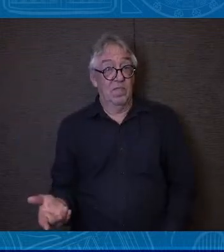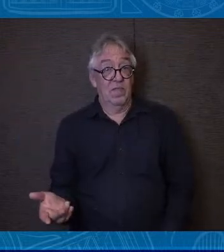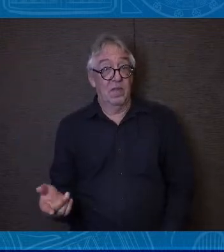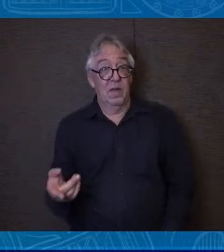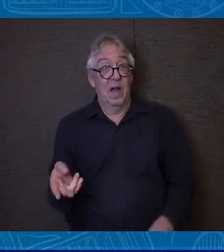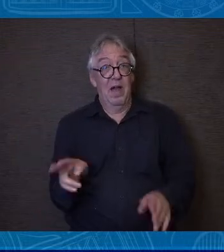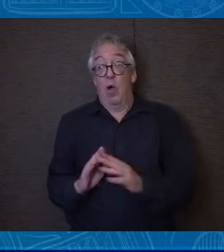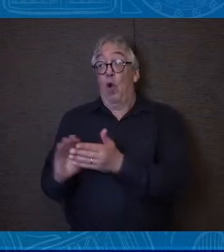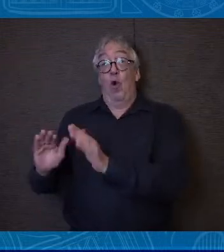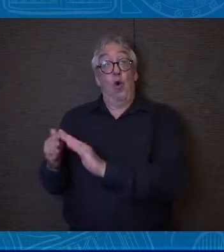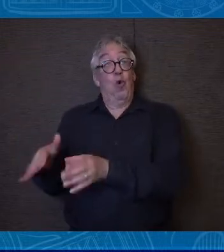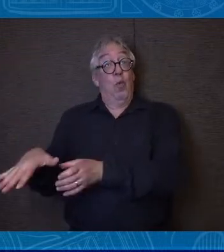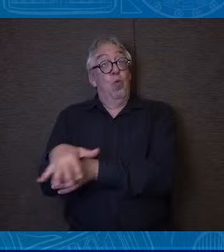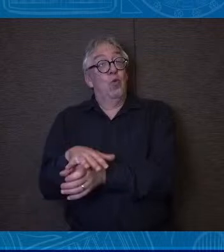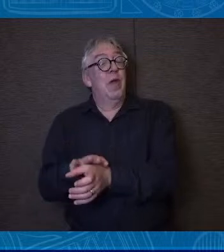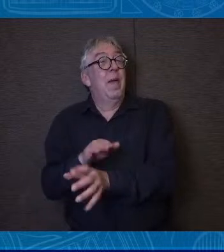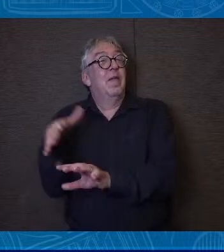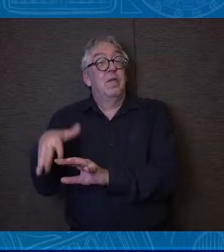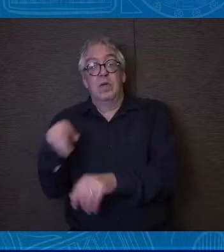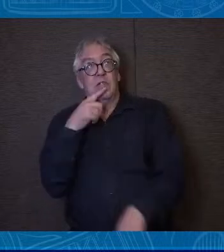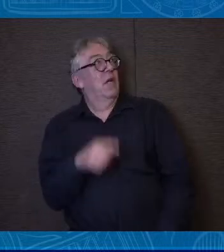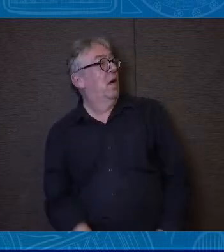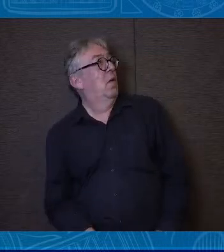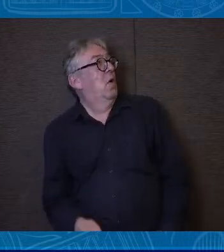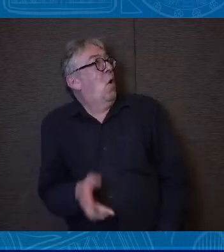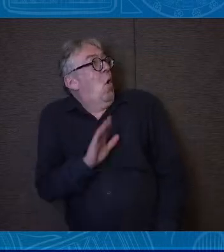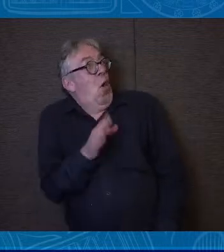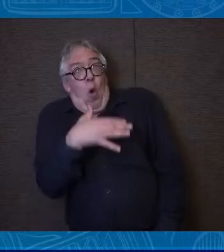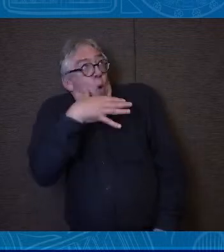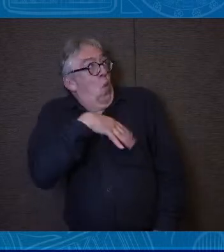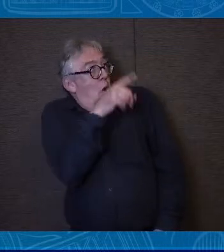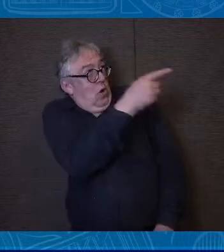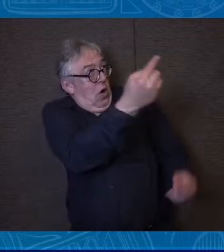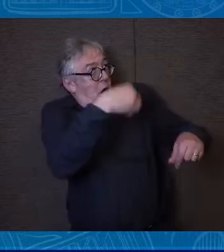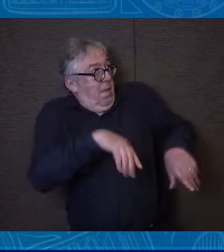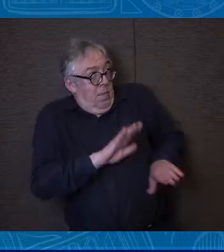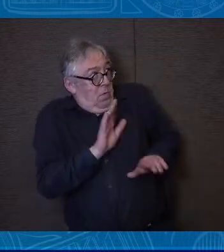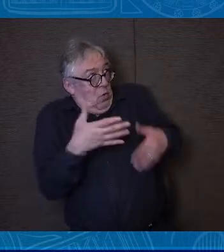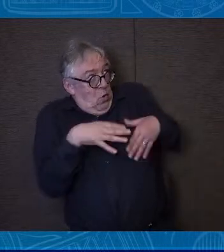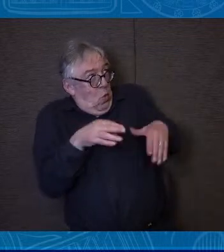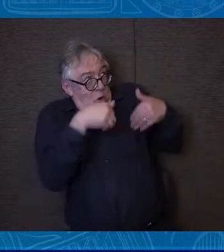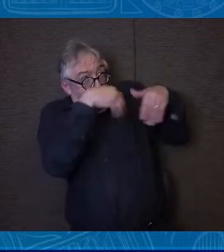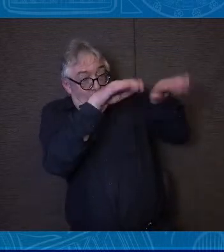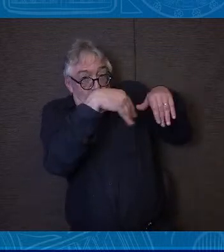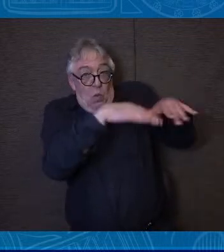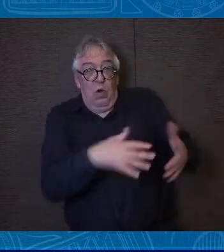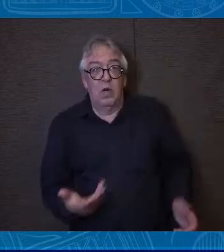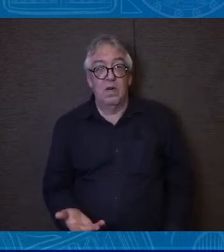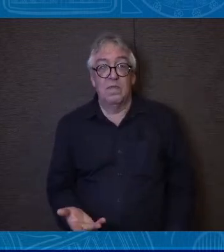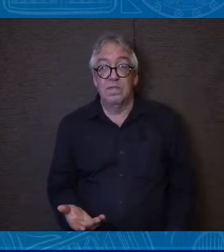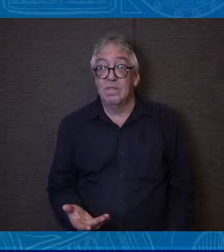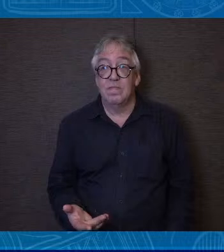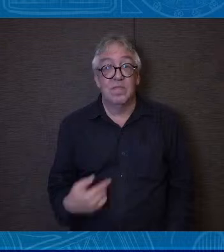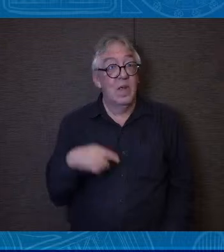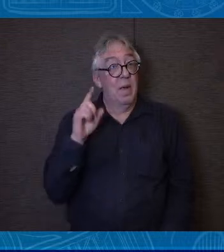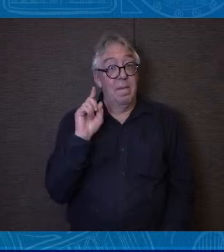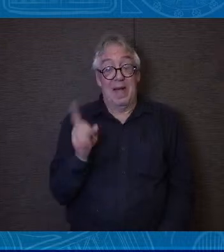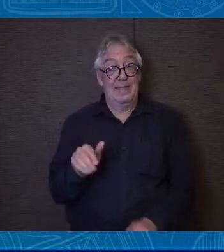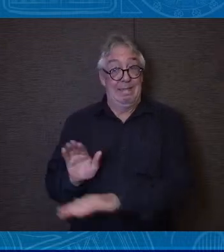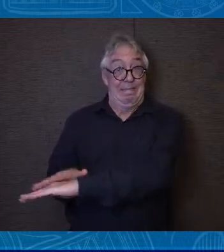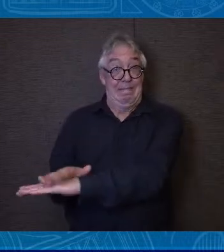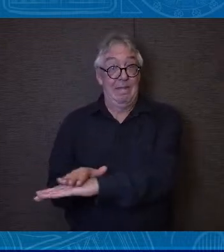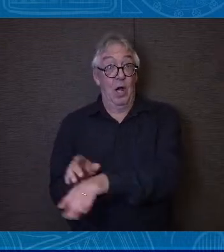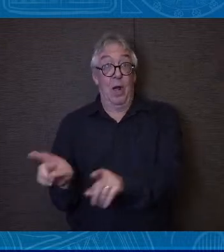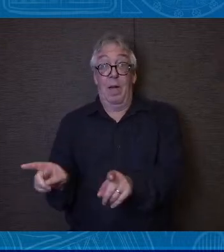tells you, no, I don't want you there, then you're kind of like leaving them unprotected and